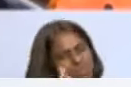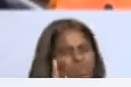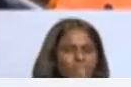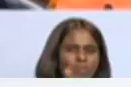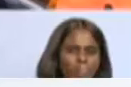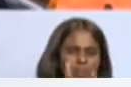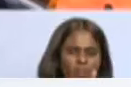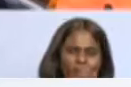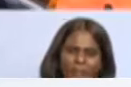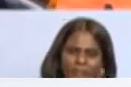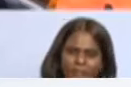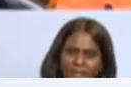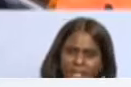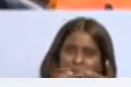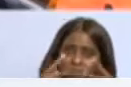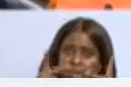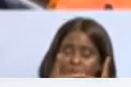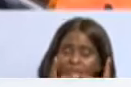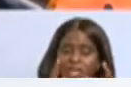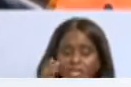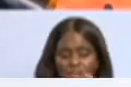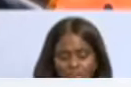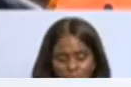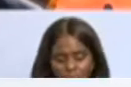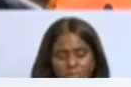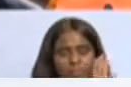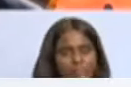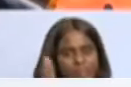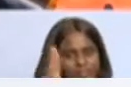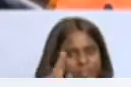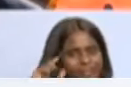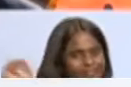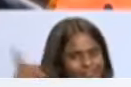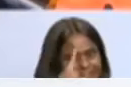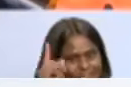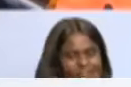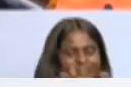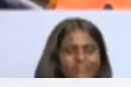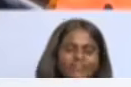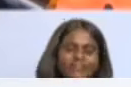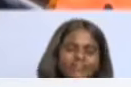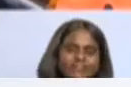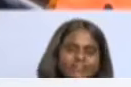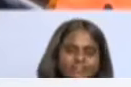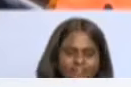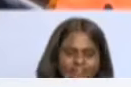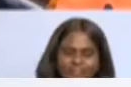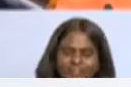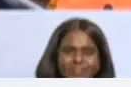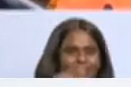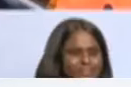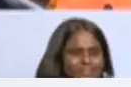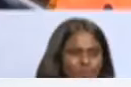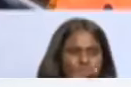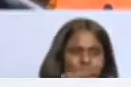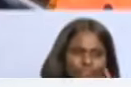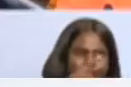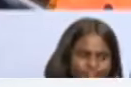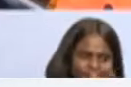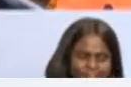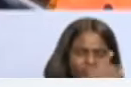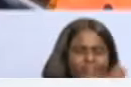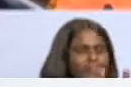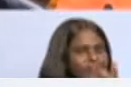projects in public tertiary institutions across the country. Does not matter who started building these